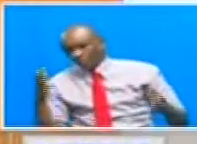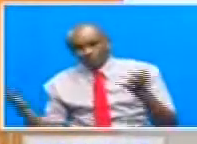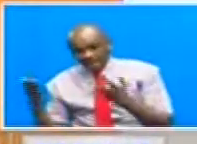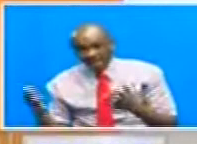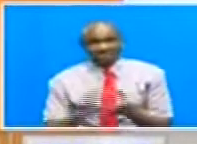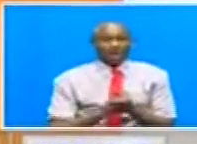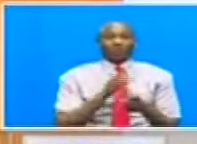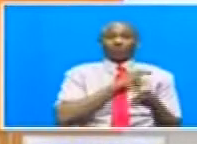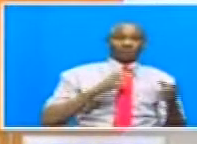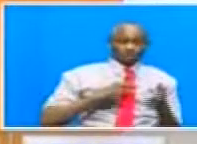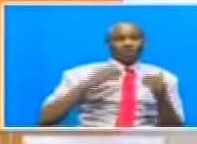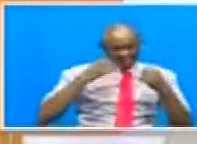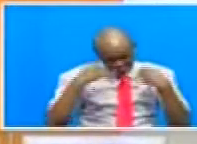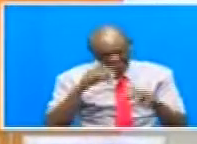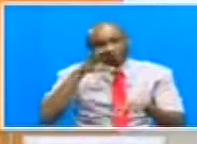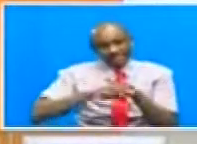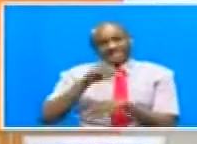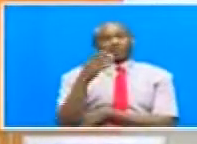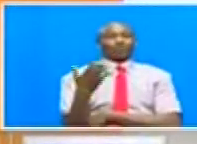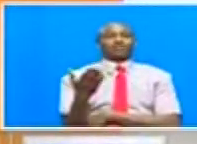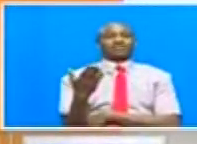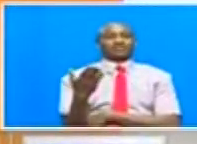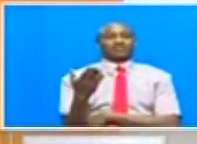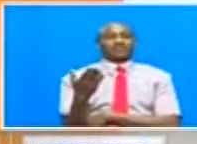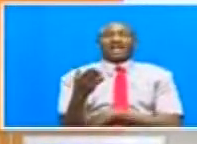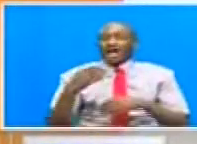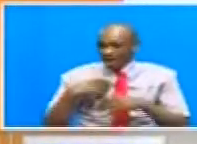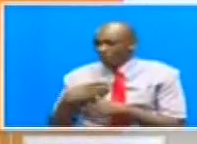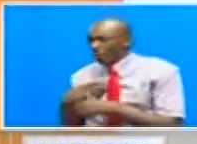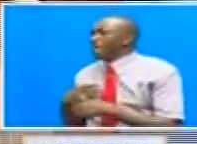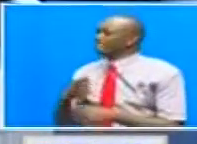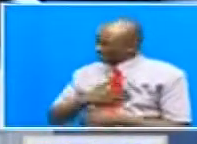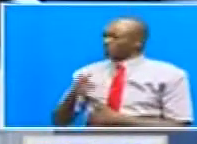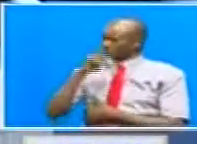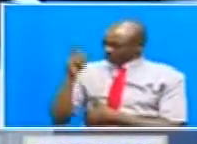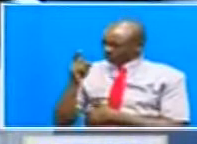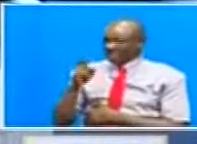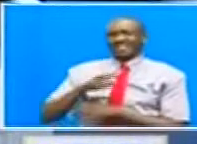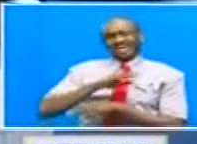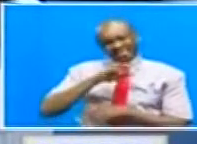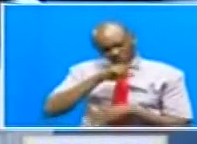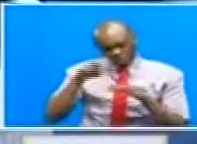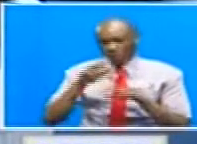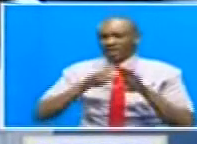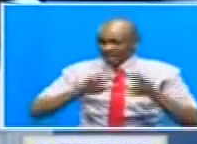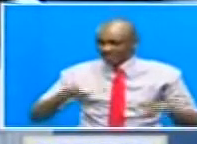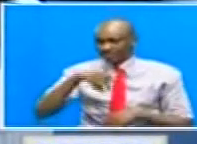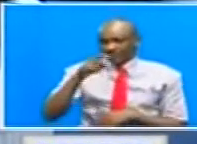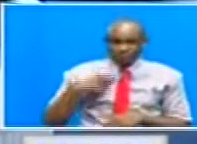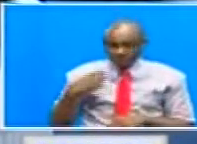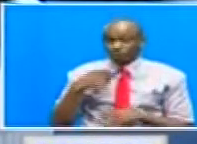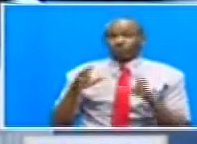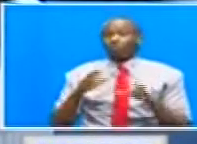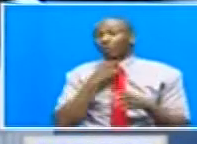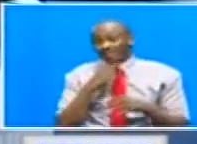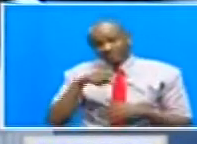the commission to try and get that and that's my question back. The National Lands Commission seems to be like the lone ranger with respect to its push to